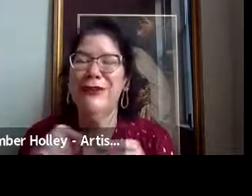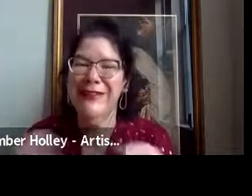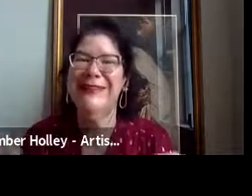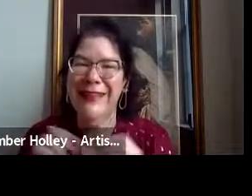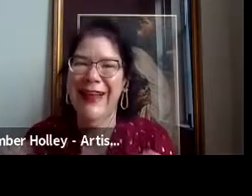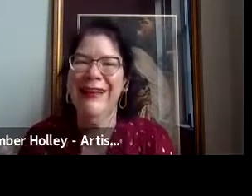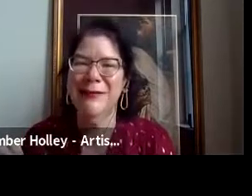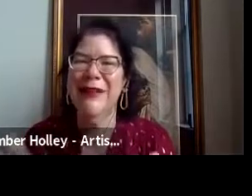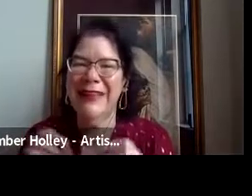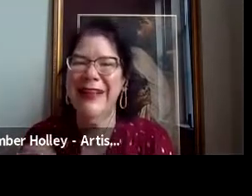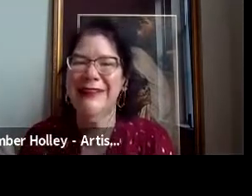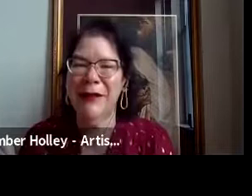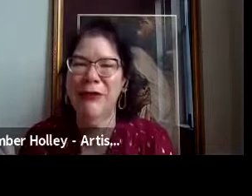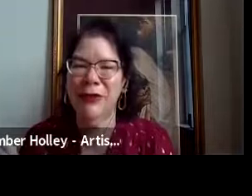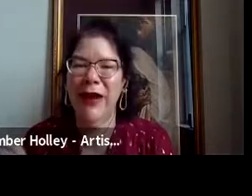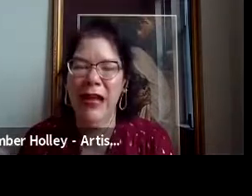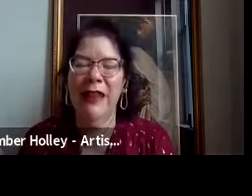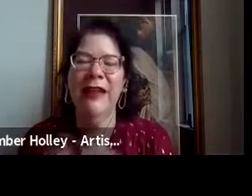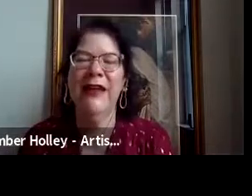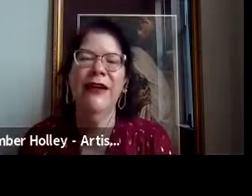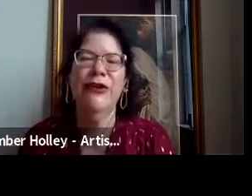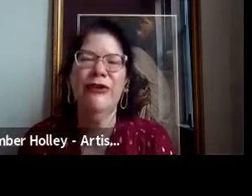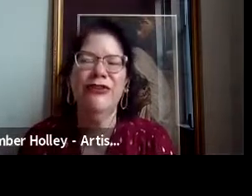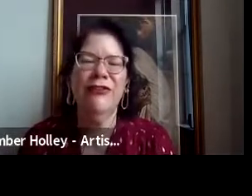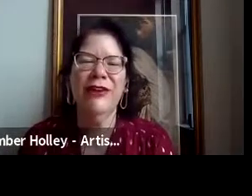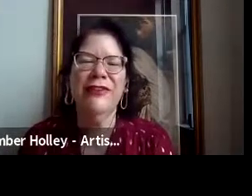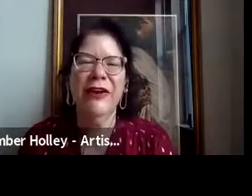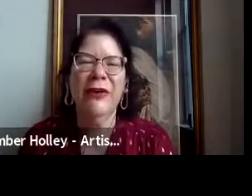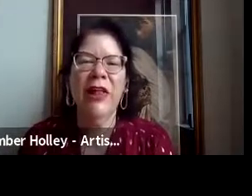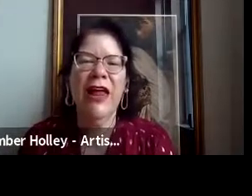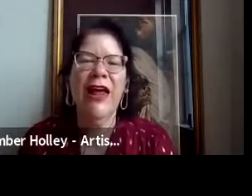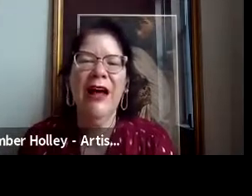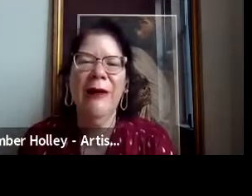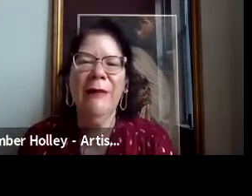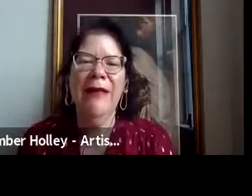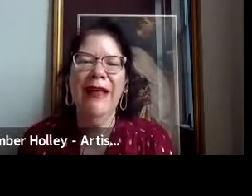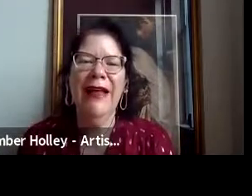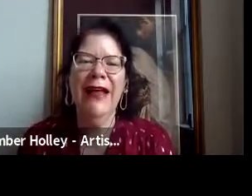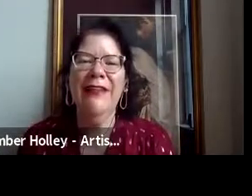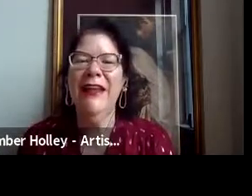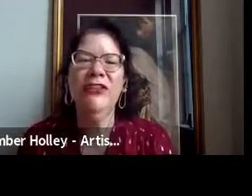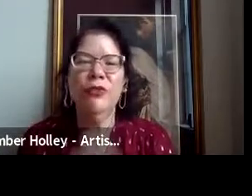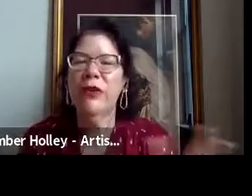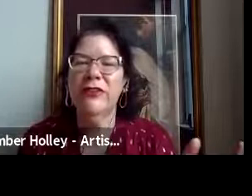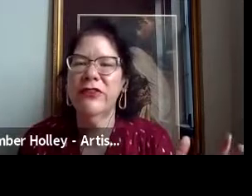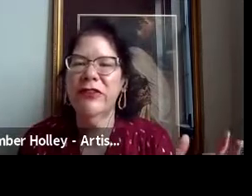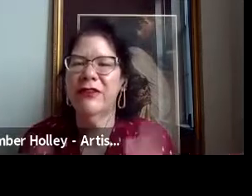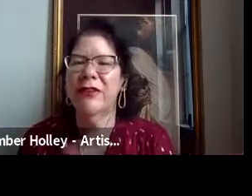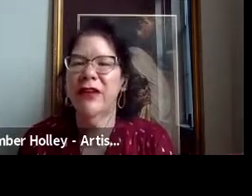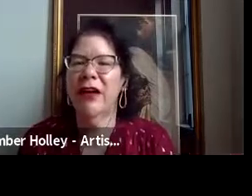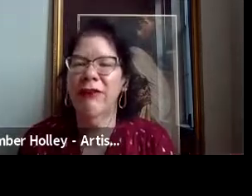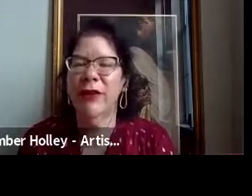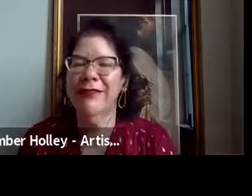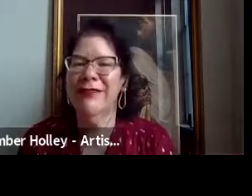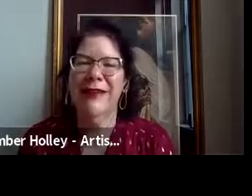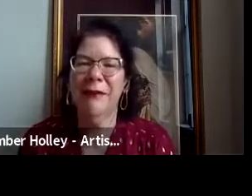side so that you can see the lines because he liked to be able to write neatly, which I find hysterical. And then each one looks unique so